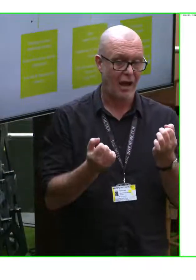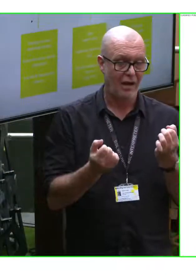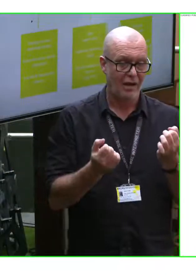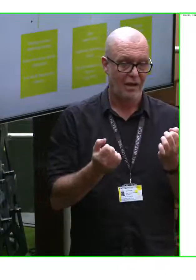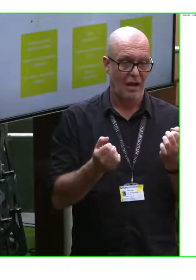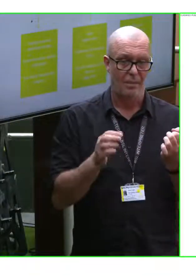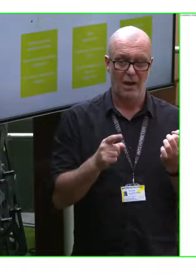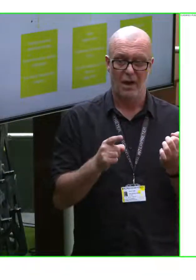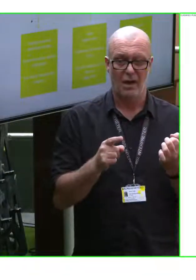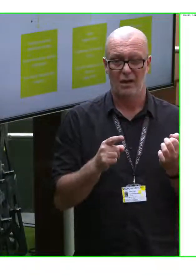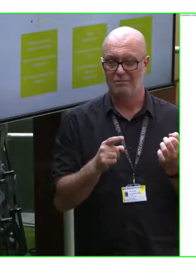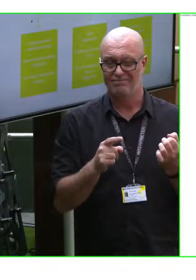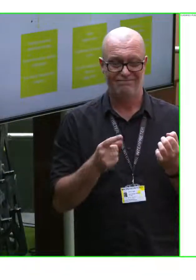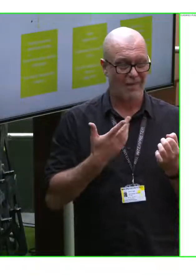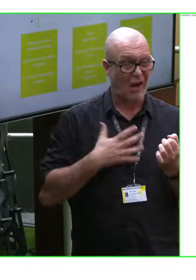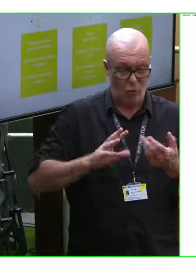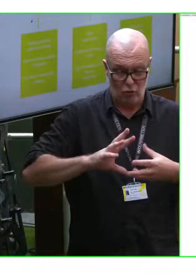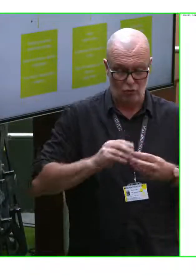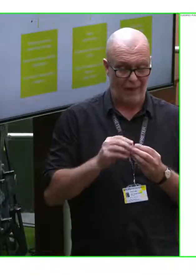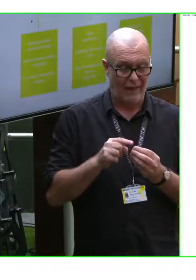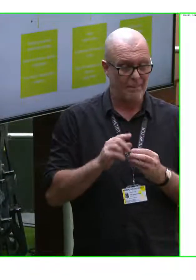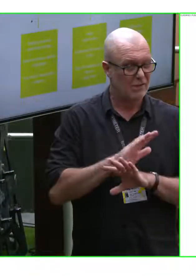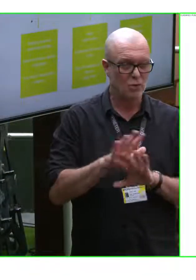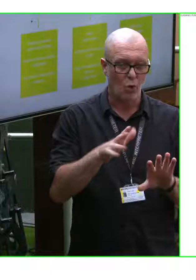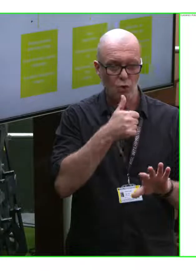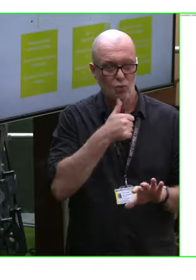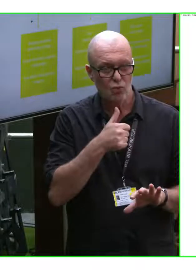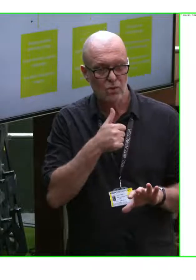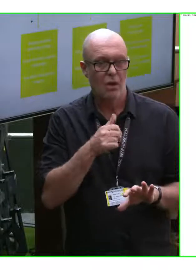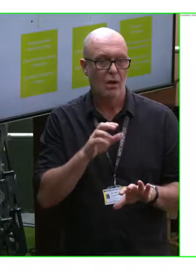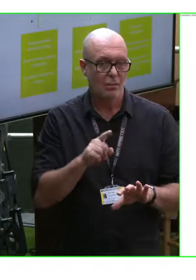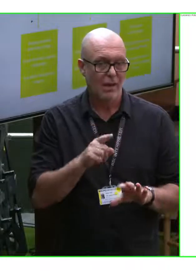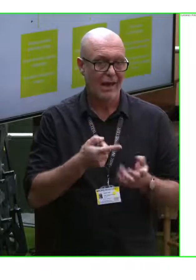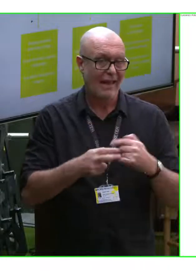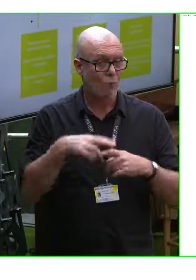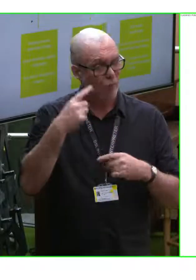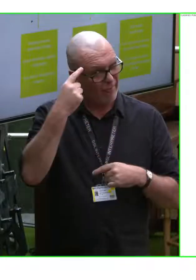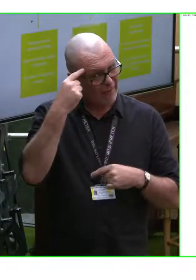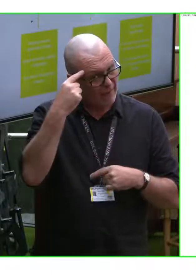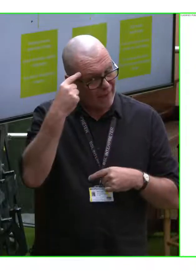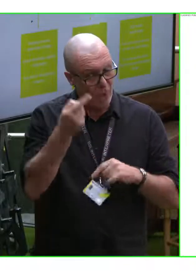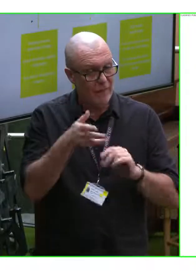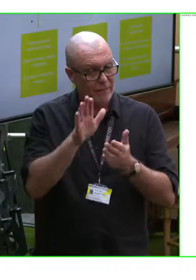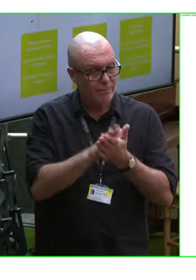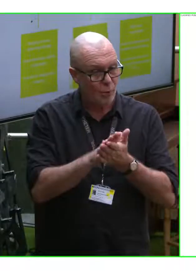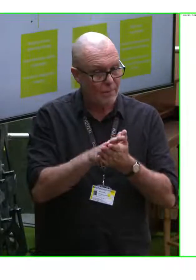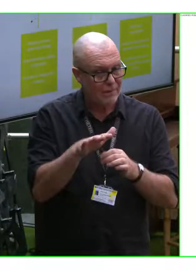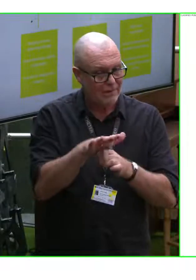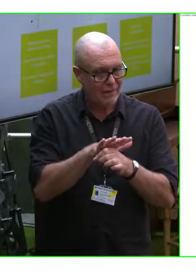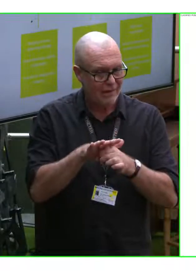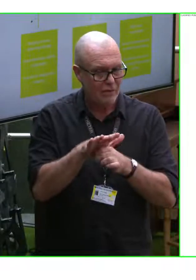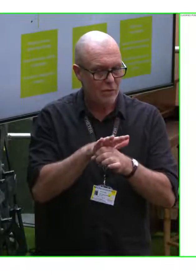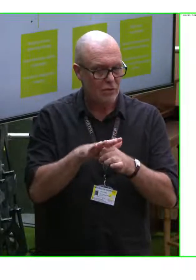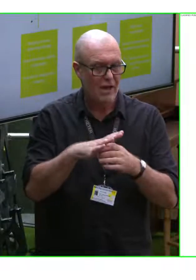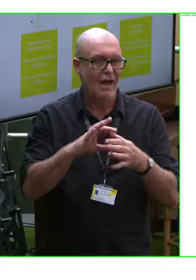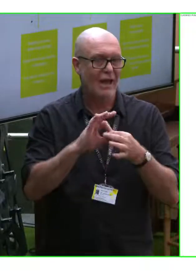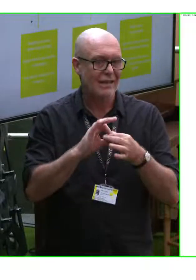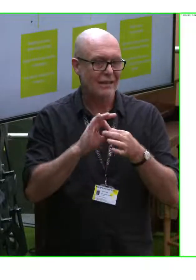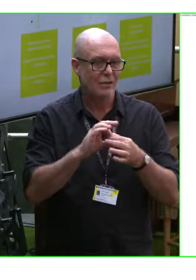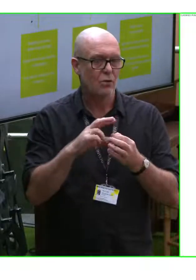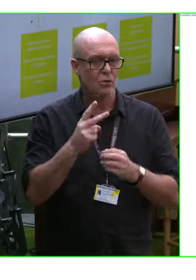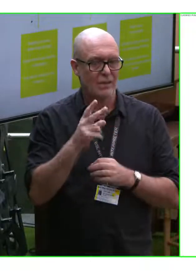at quite a lot. The fact that I bought this car and it's not being used. But if you look at the deployment scenarios we're trying to create, it's a ring with our 2038